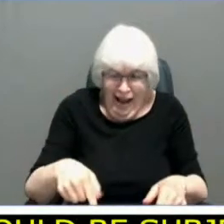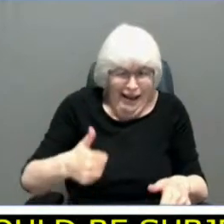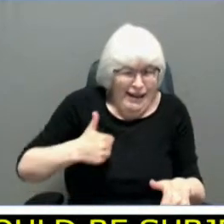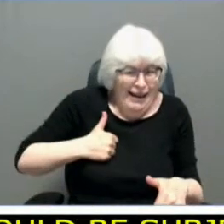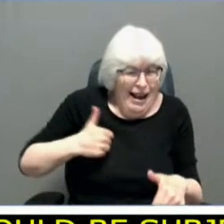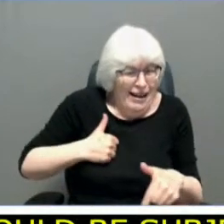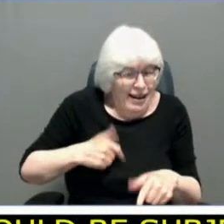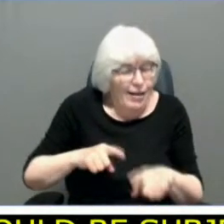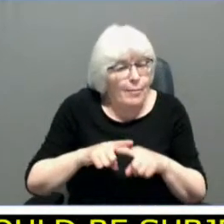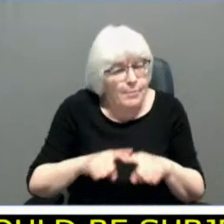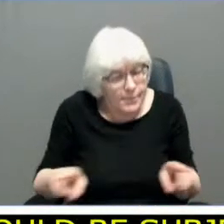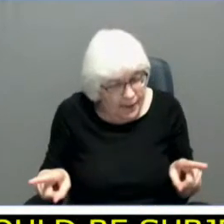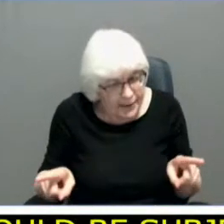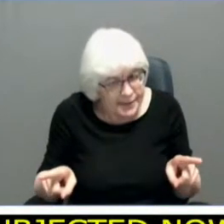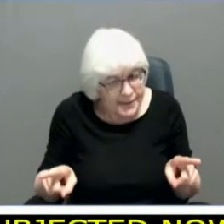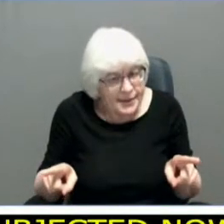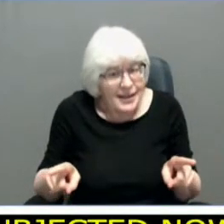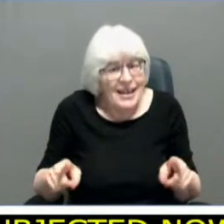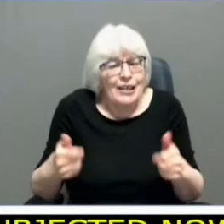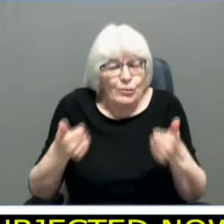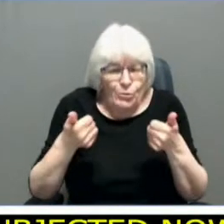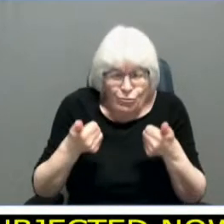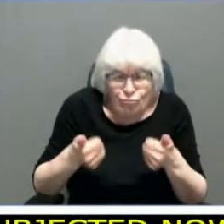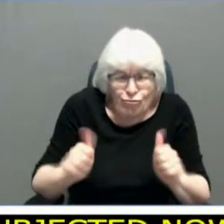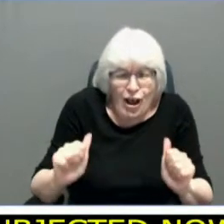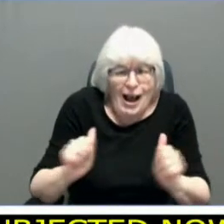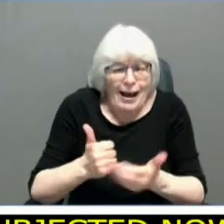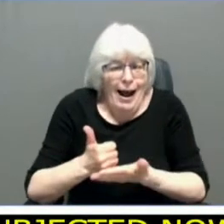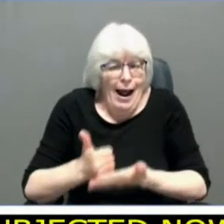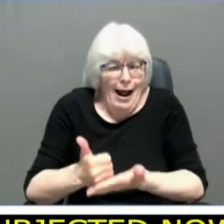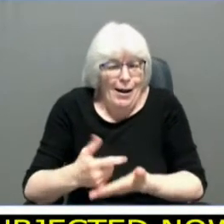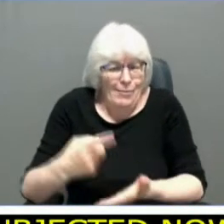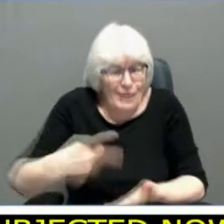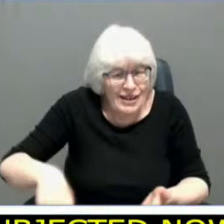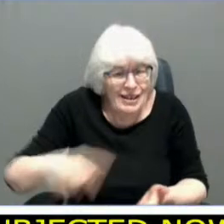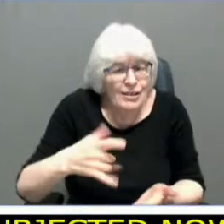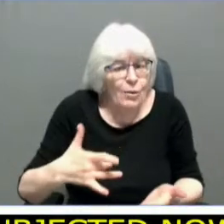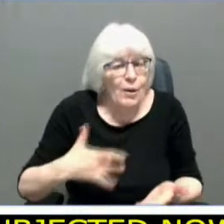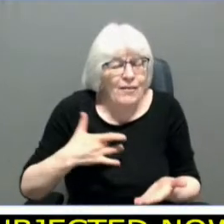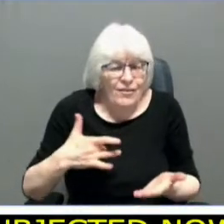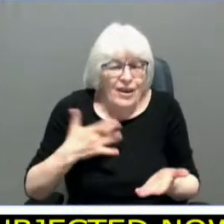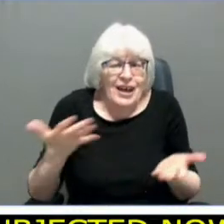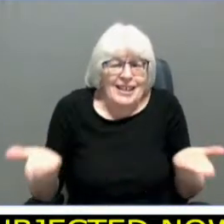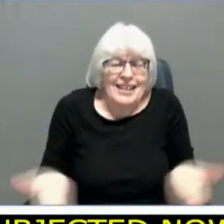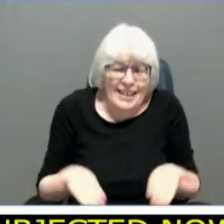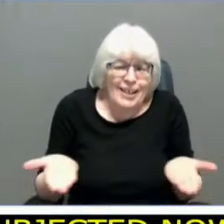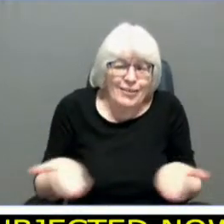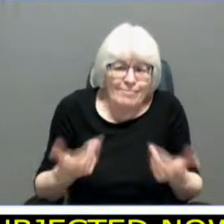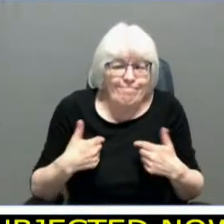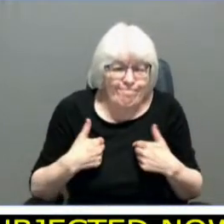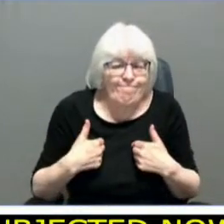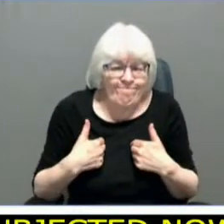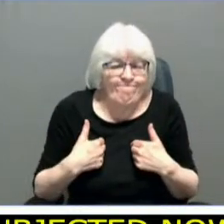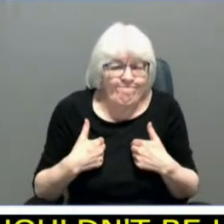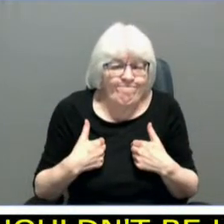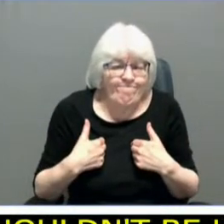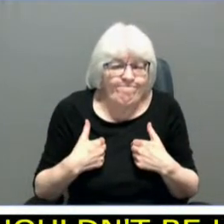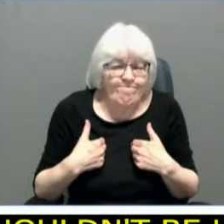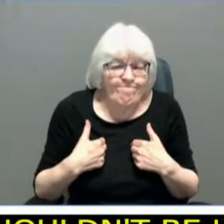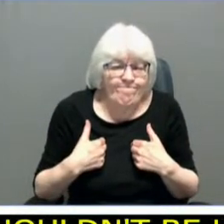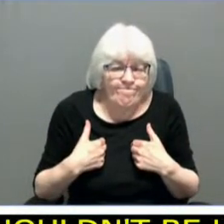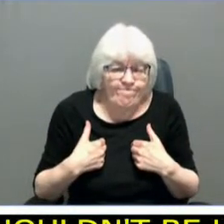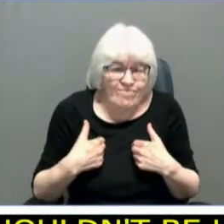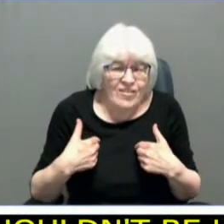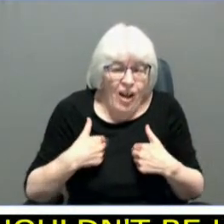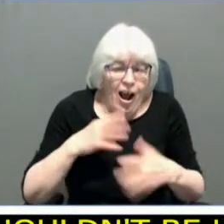the situation for our allies. And we feel in the Atlantic region we can play a major role in that. And there are investors that want to come here and be part of the